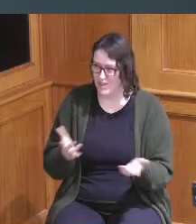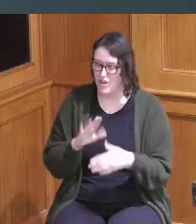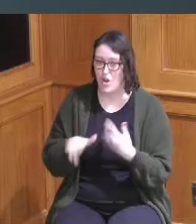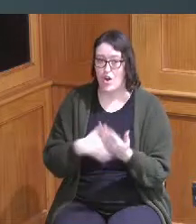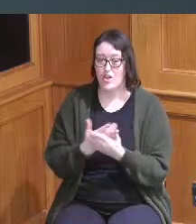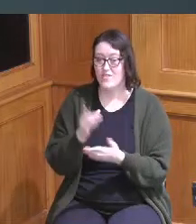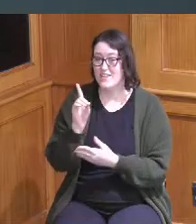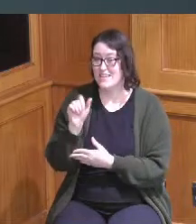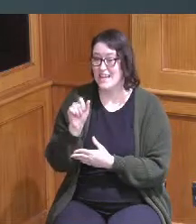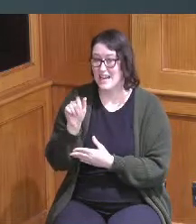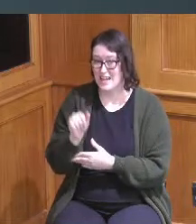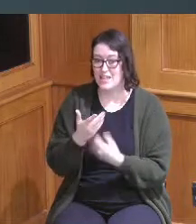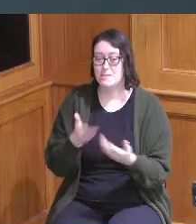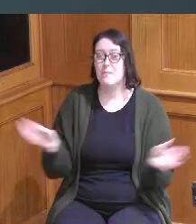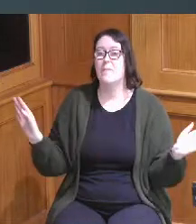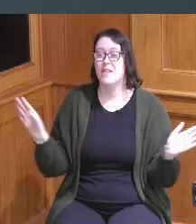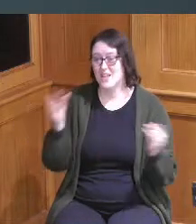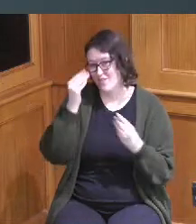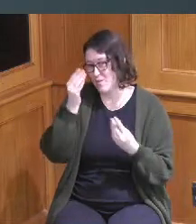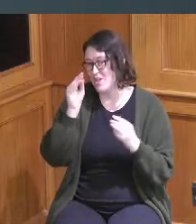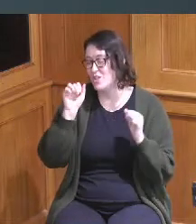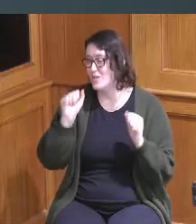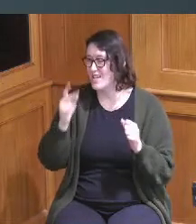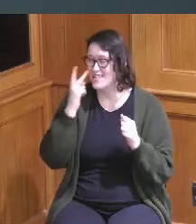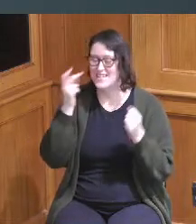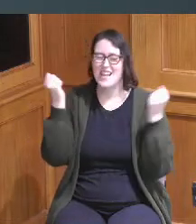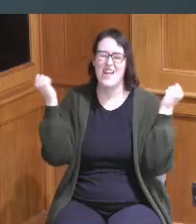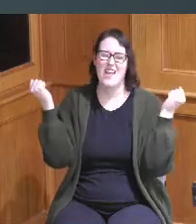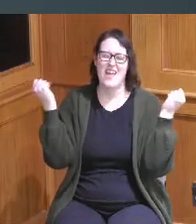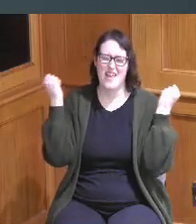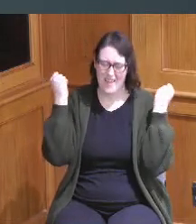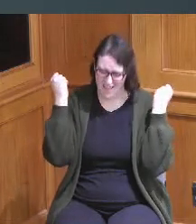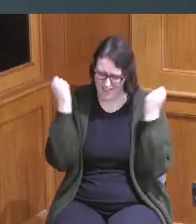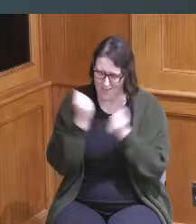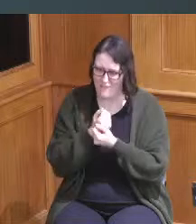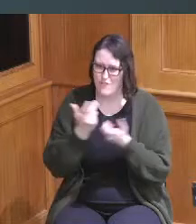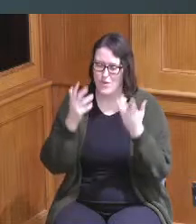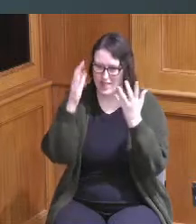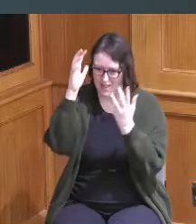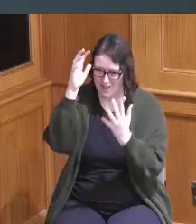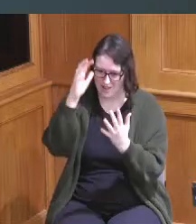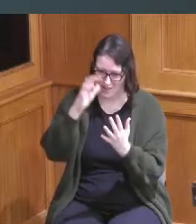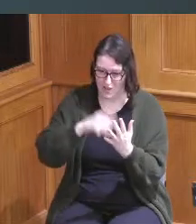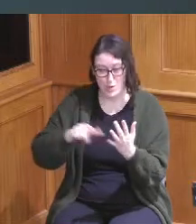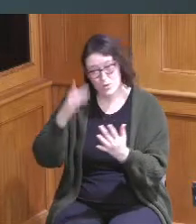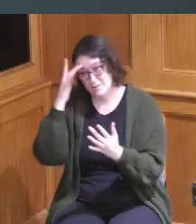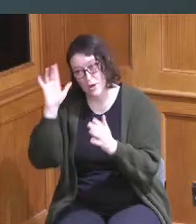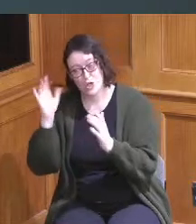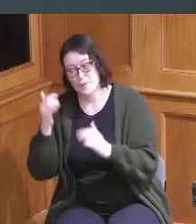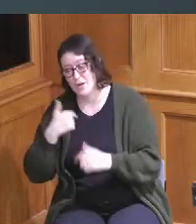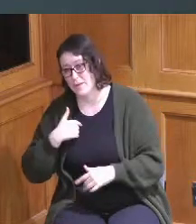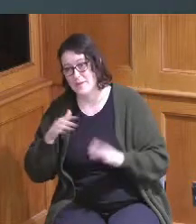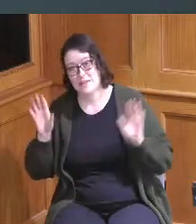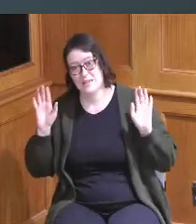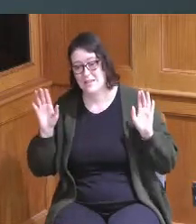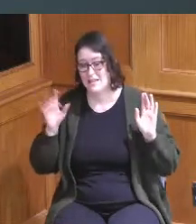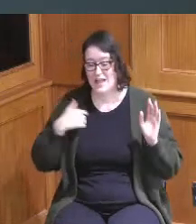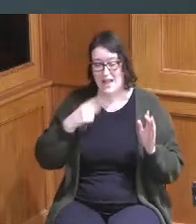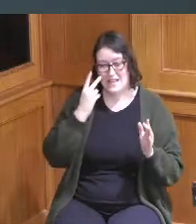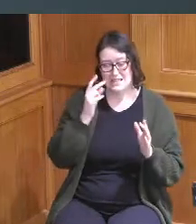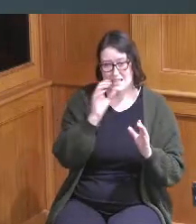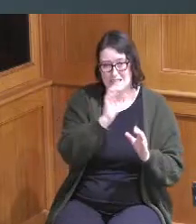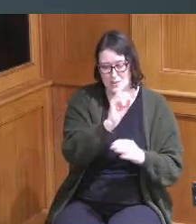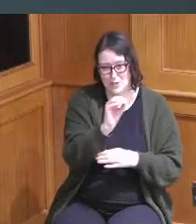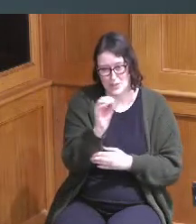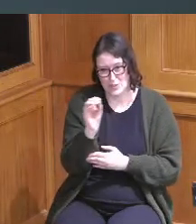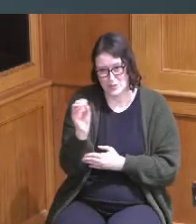all public. Okay. They can go in, and if they can read it, they're smarter than I am. I see the zeros, and I